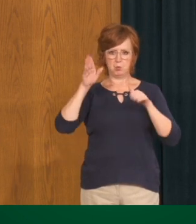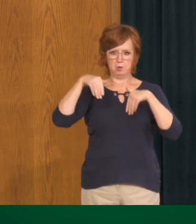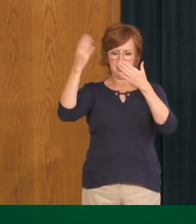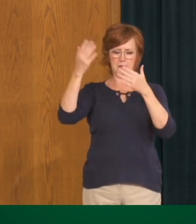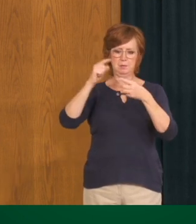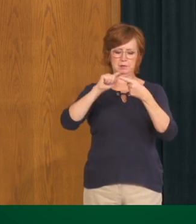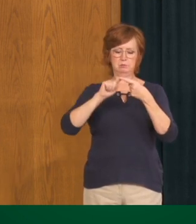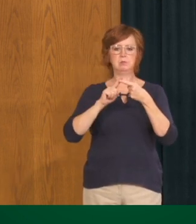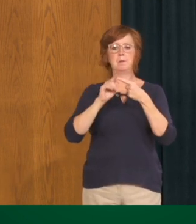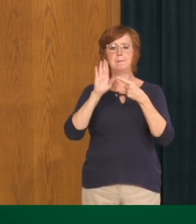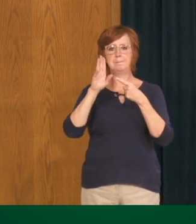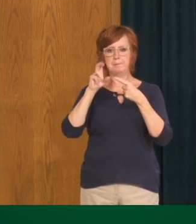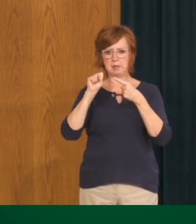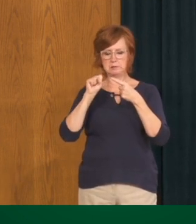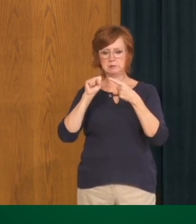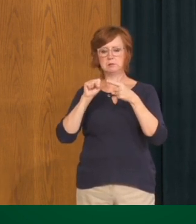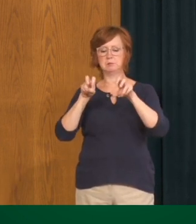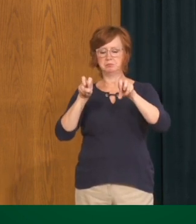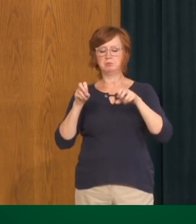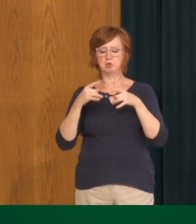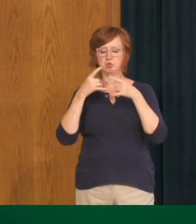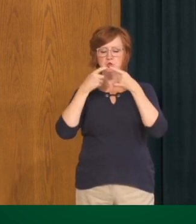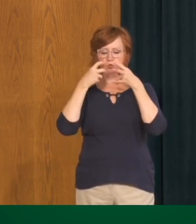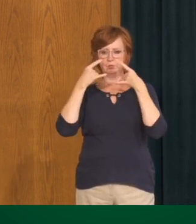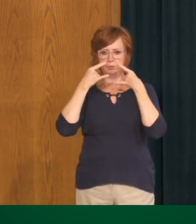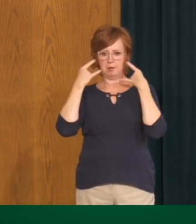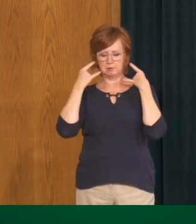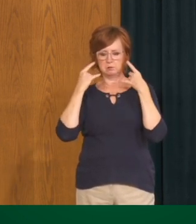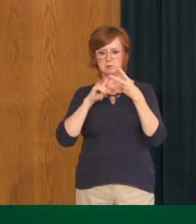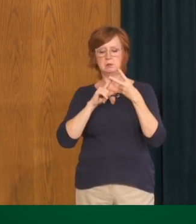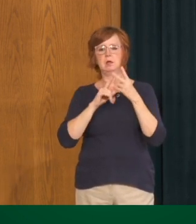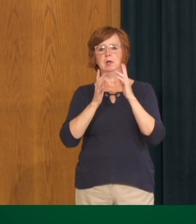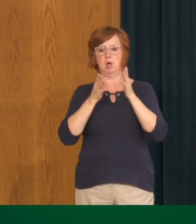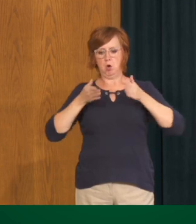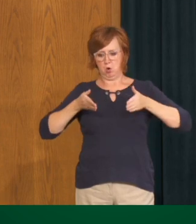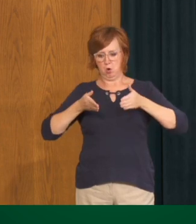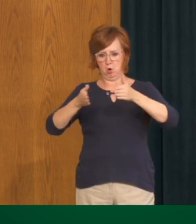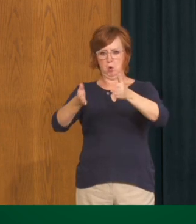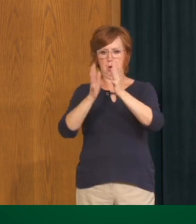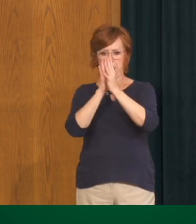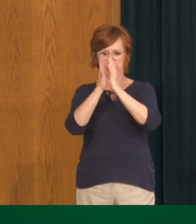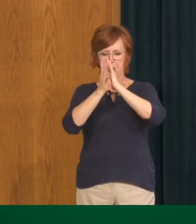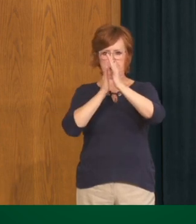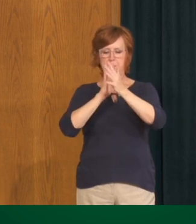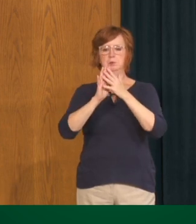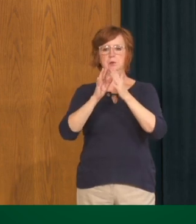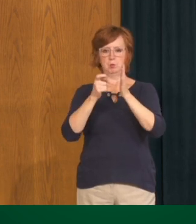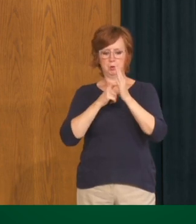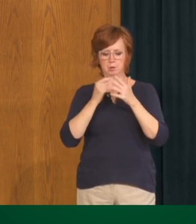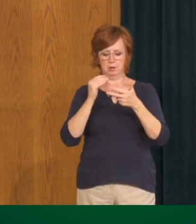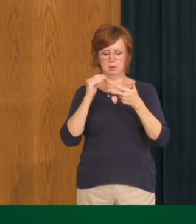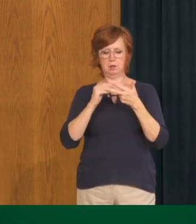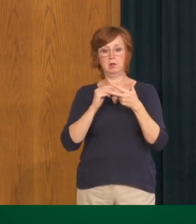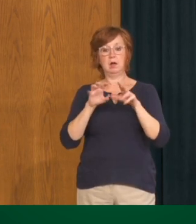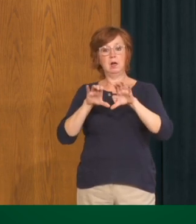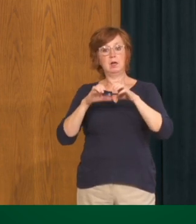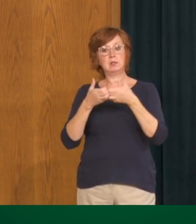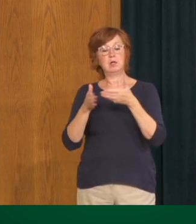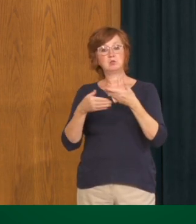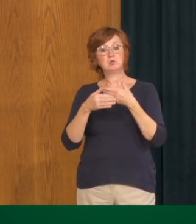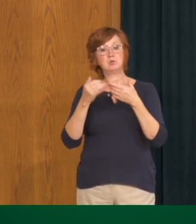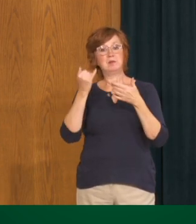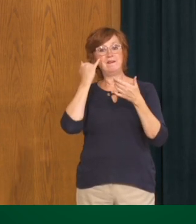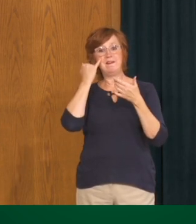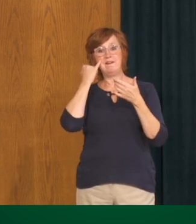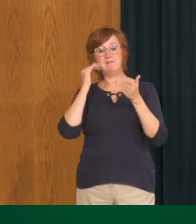busing, for classrooms where social distancing isn't an option, or there's some issues with that, I think that